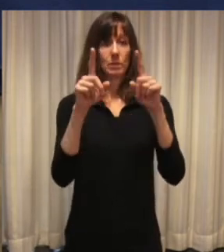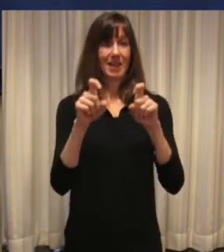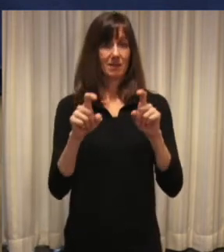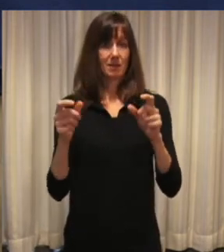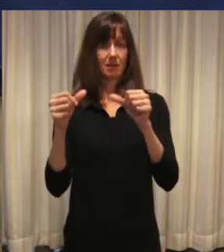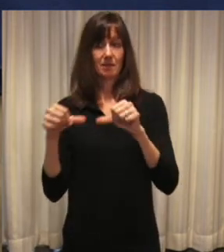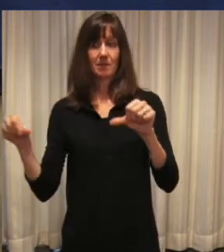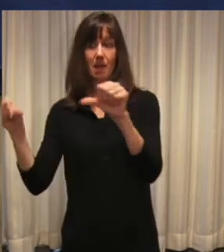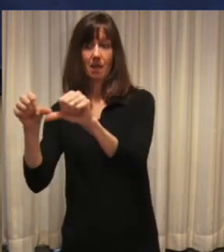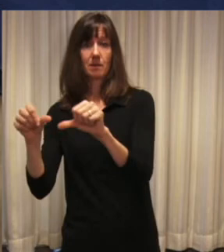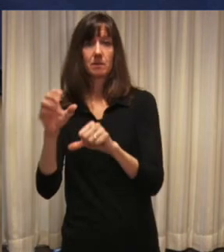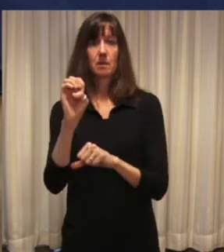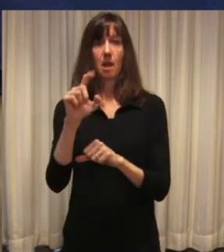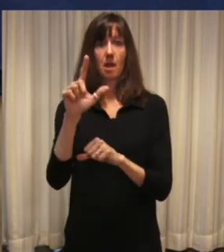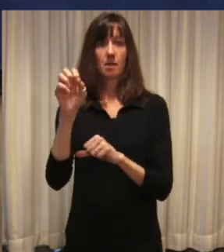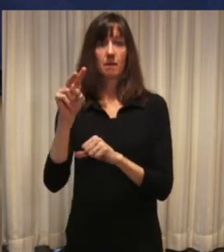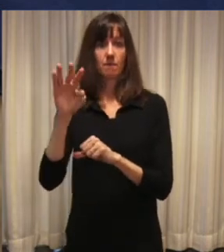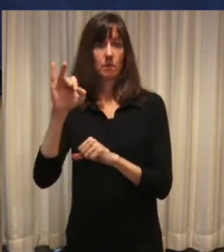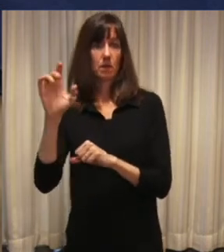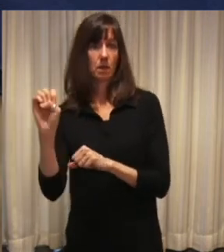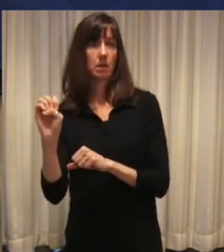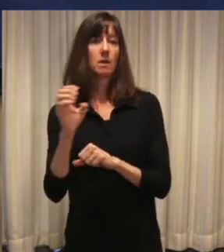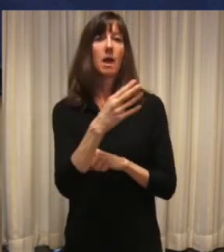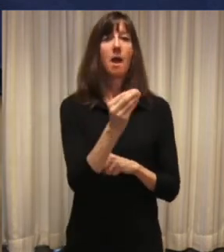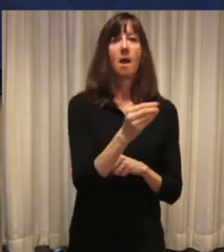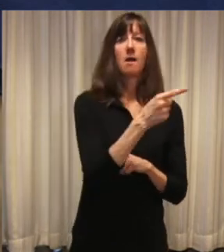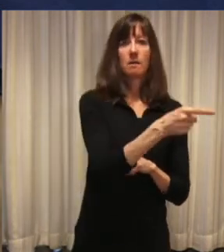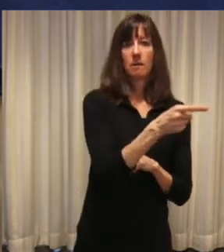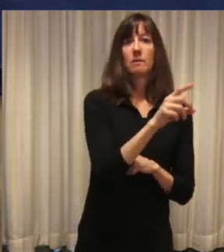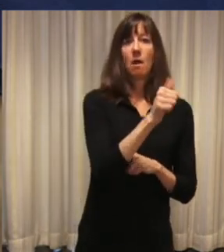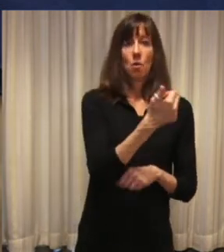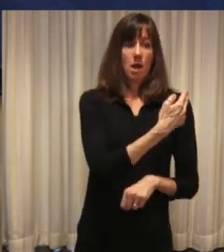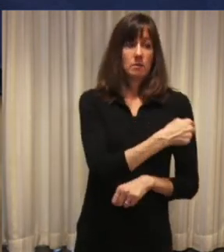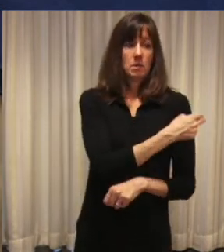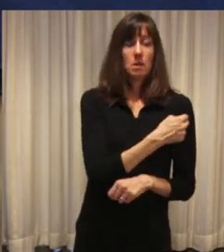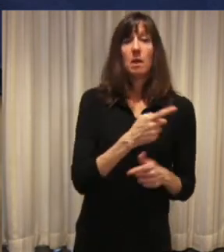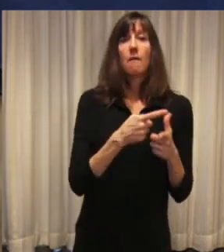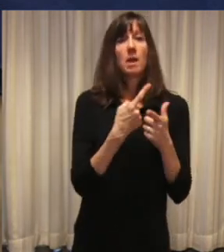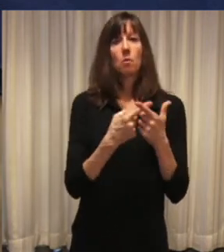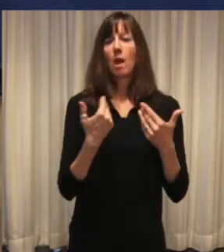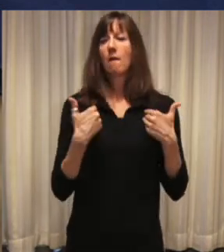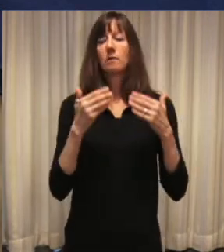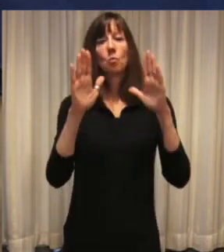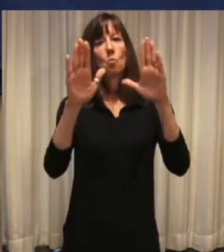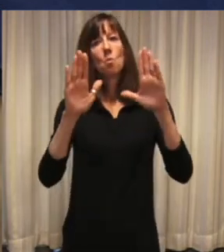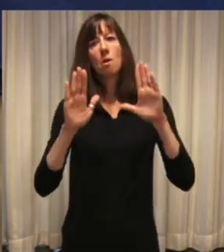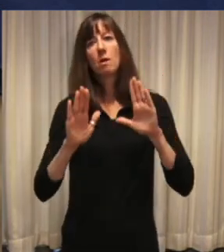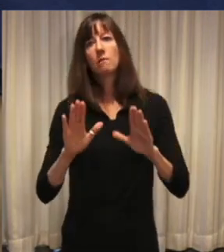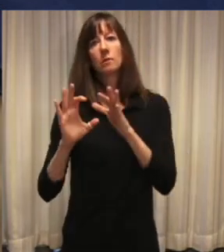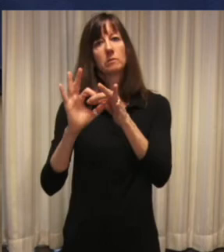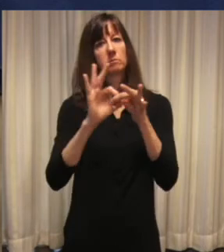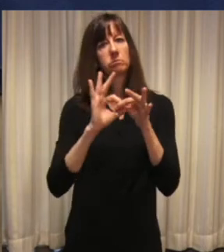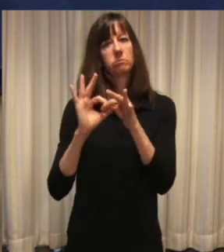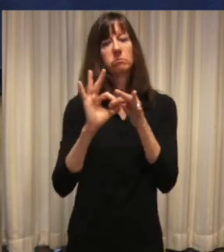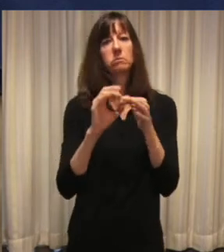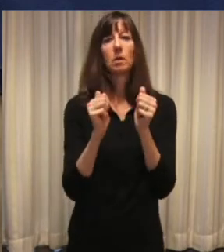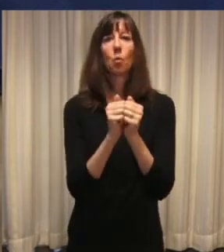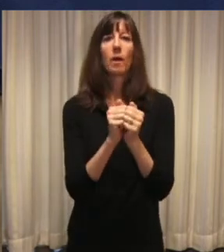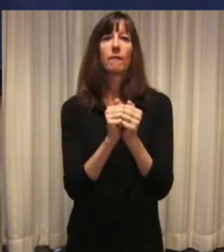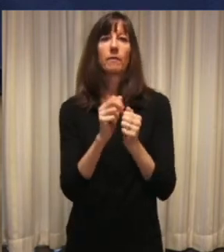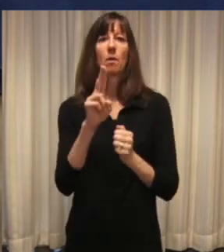had tremendous support and cooperation with New York State Police, with Ulster County Sheriff and their